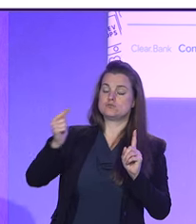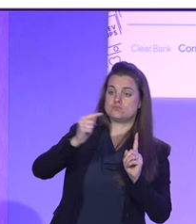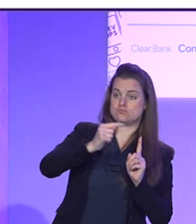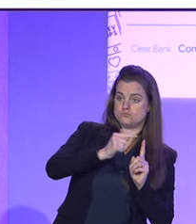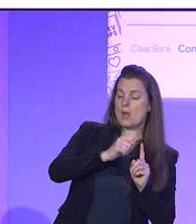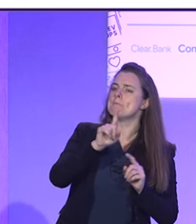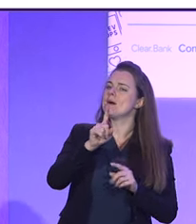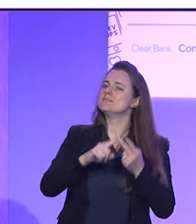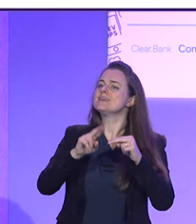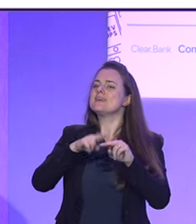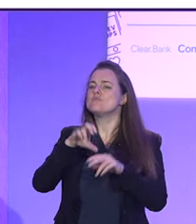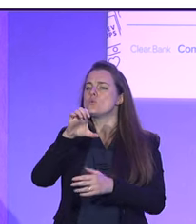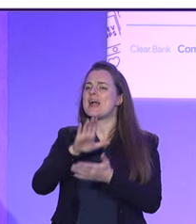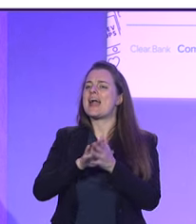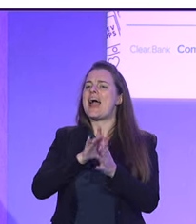you cache